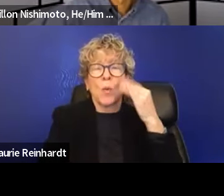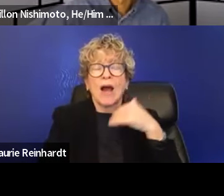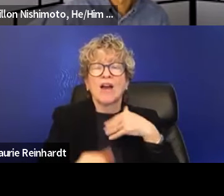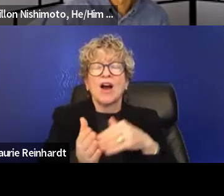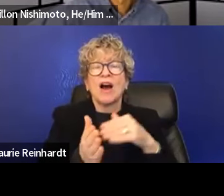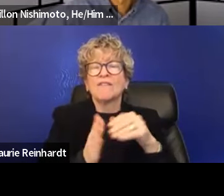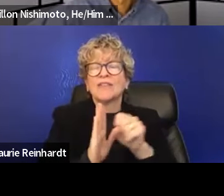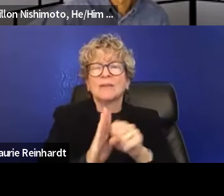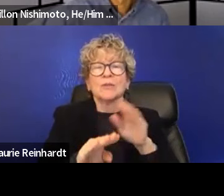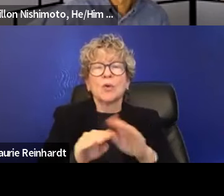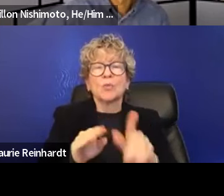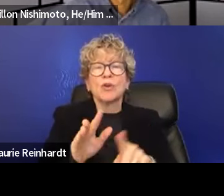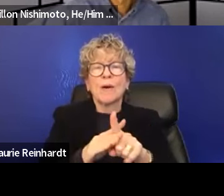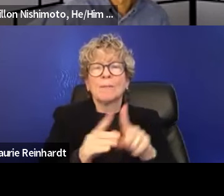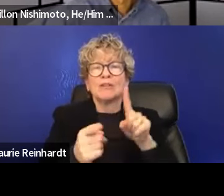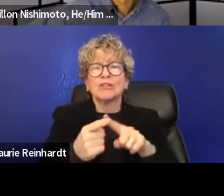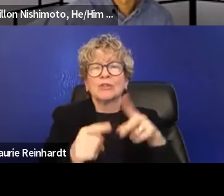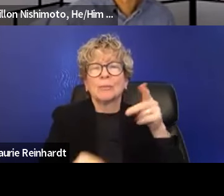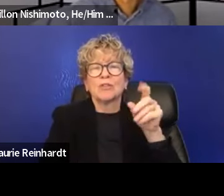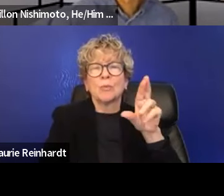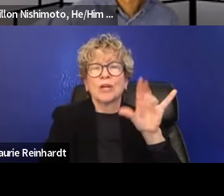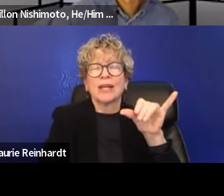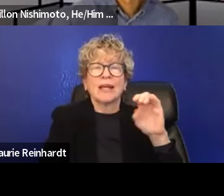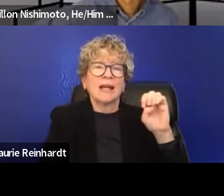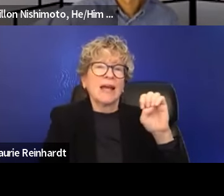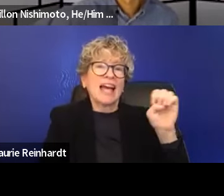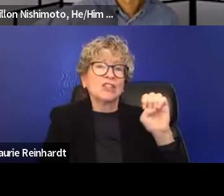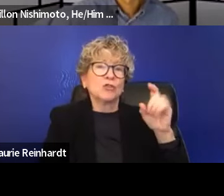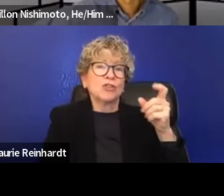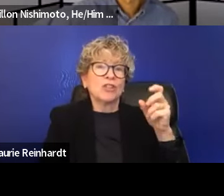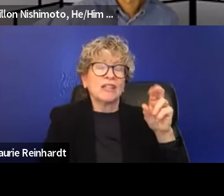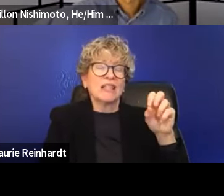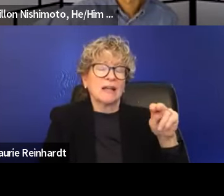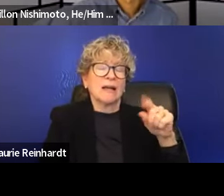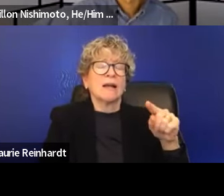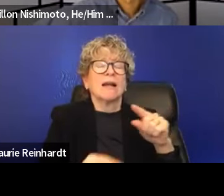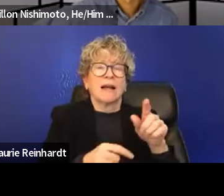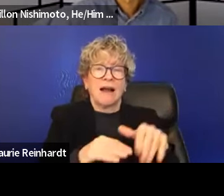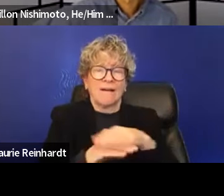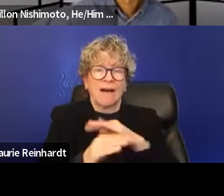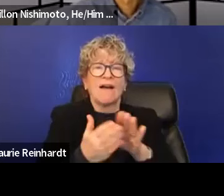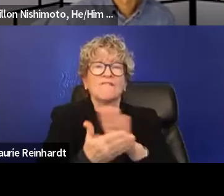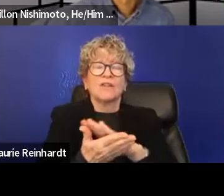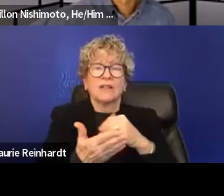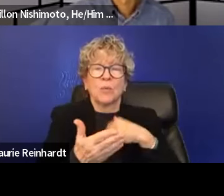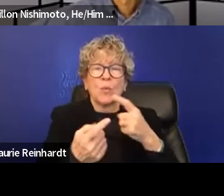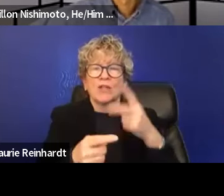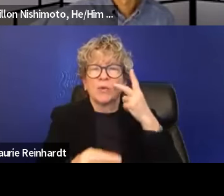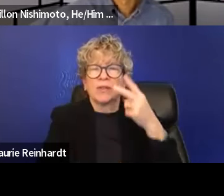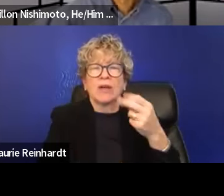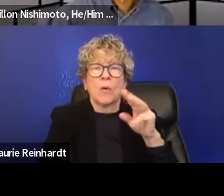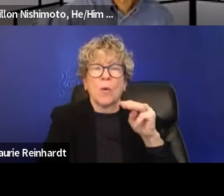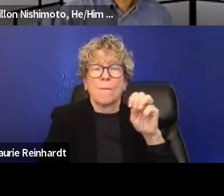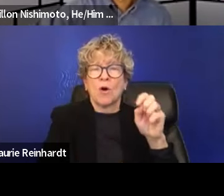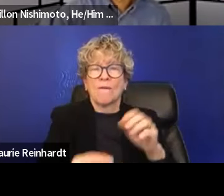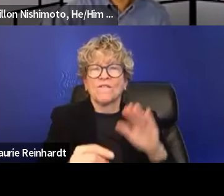until puberty. Estrogen does some of the work to make up for ADHD's dopamine weirdness. So when you start seeing hormone fluctuations, you